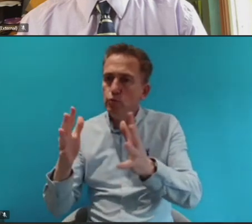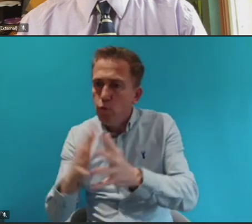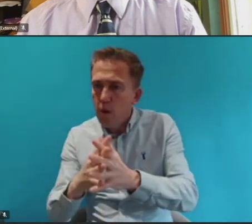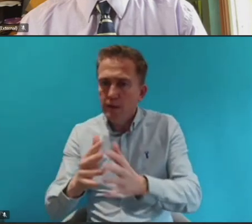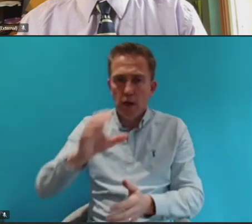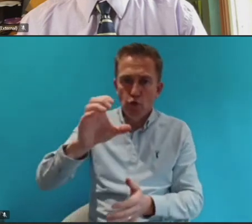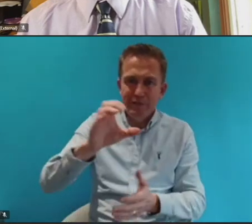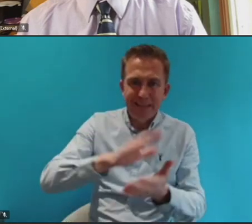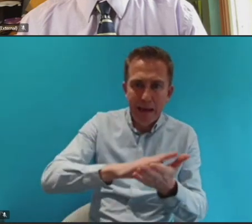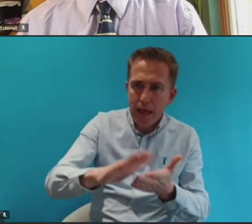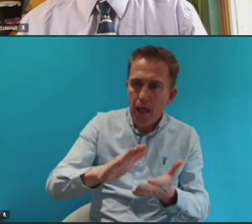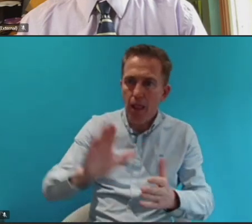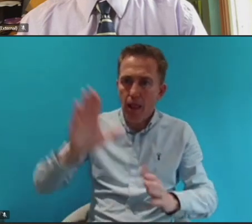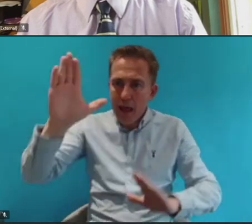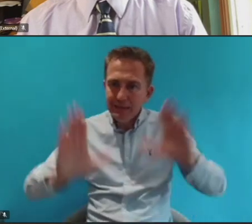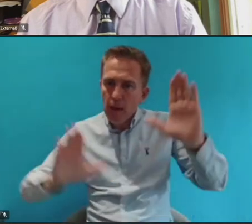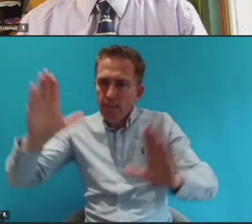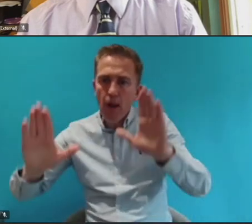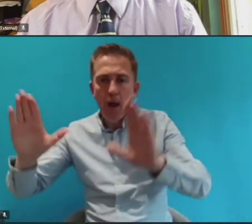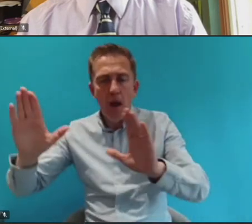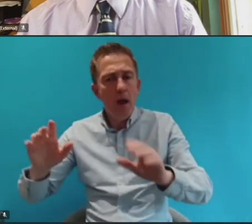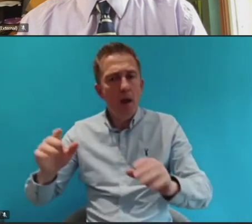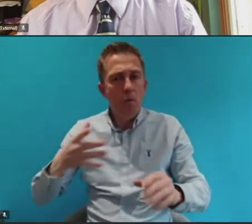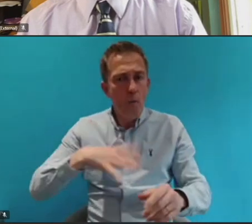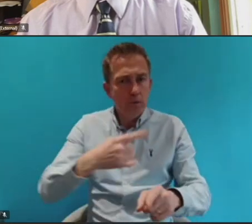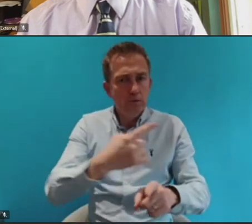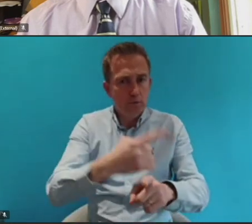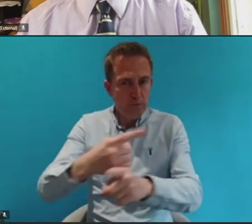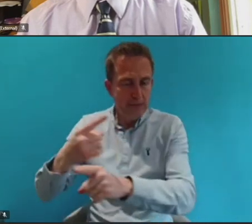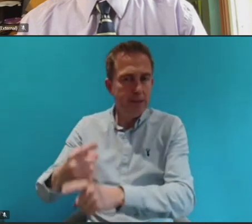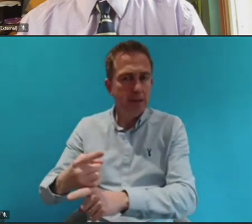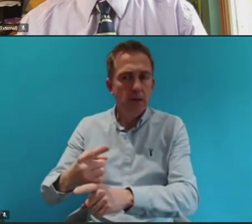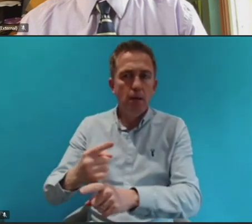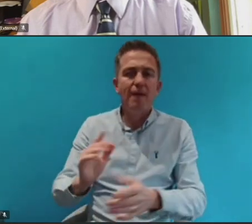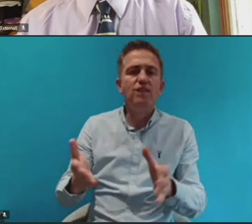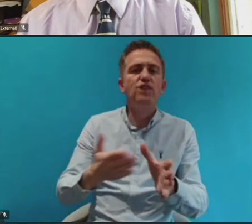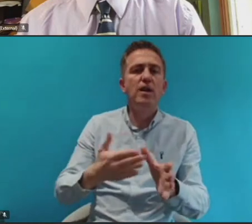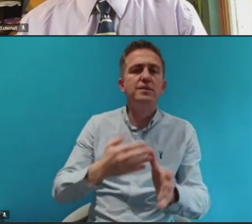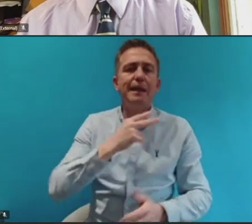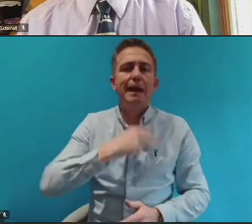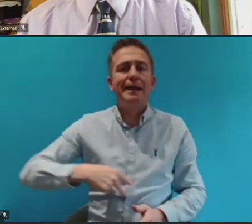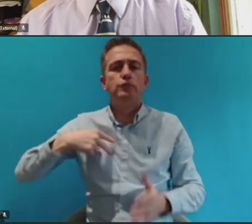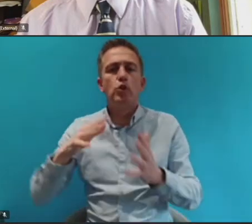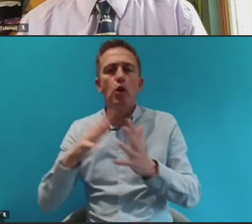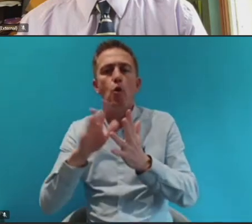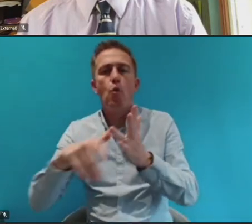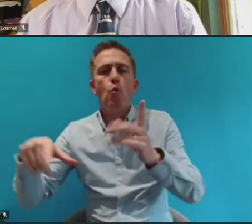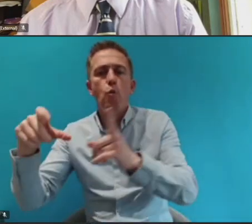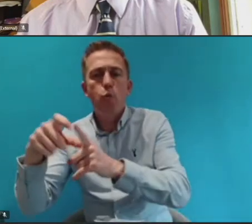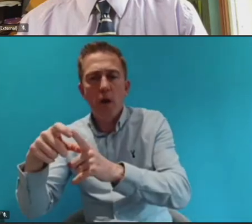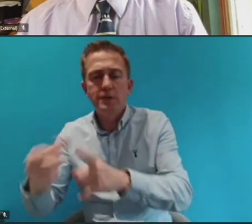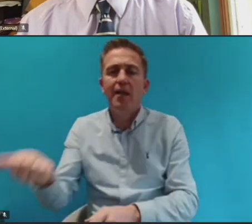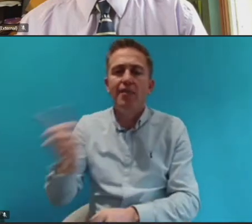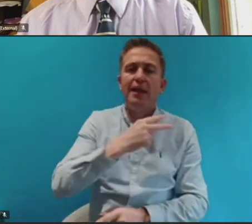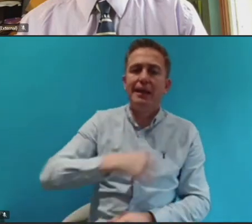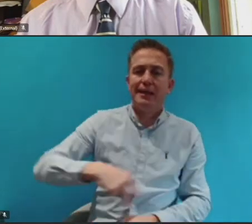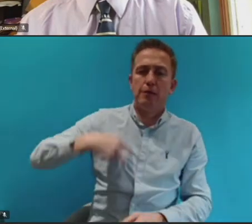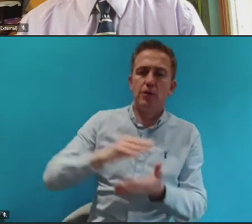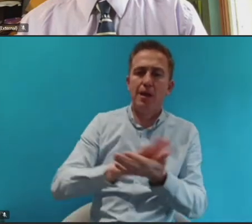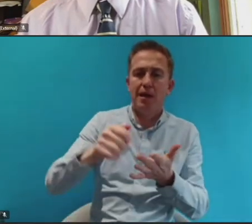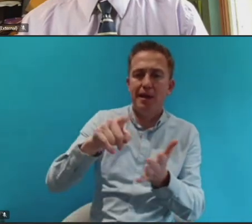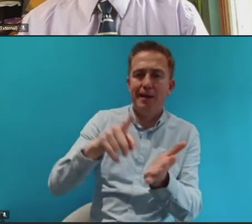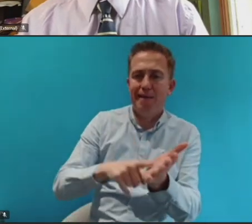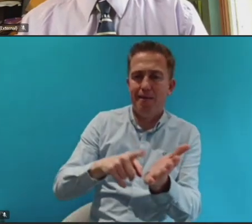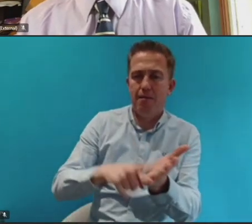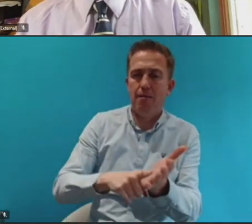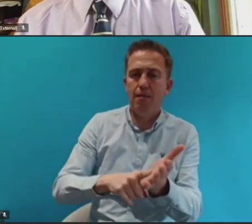to speak. I would be next, but I would like to defer to Councillor Wood and Councillor Hill. Yeah, apologies, I